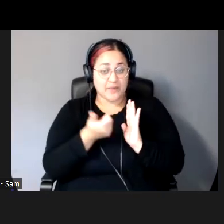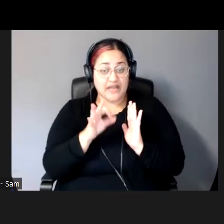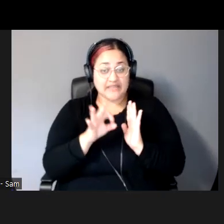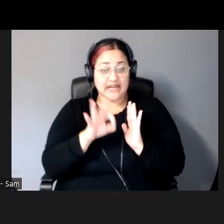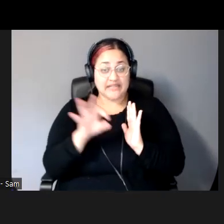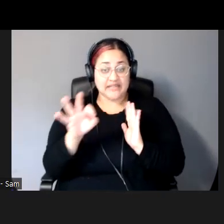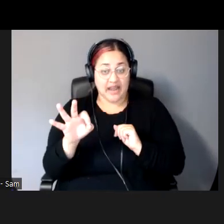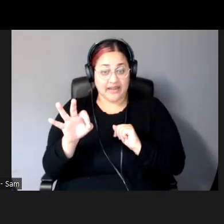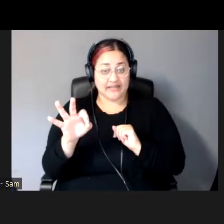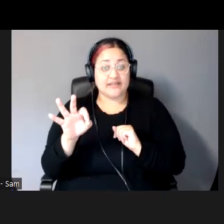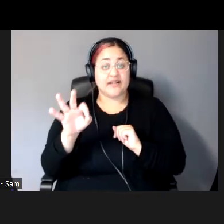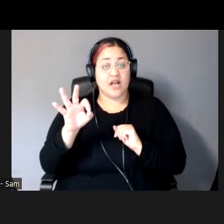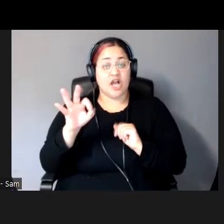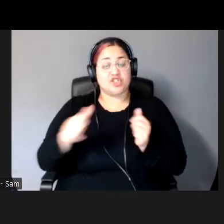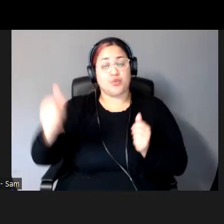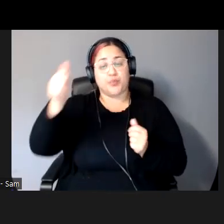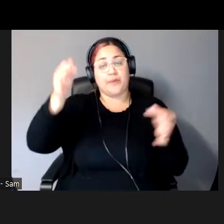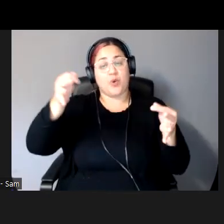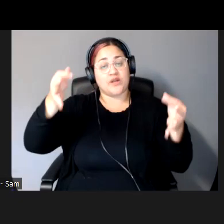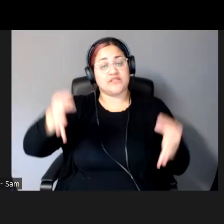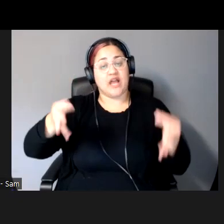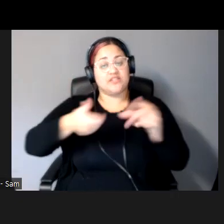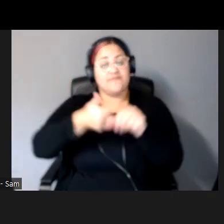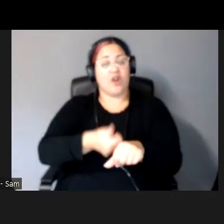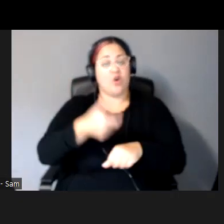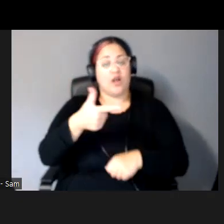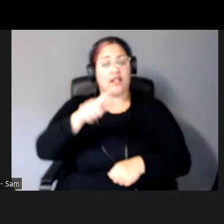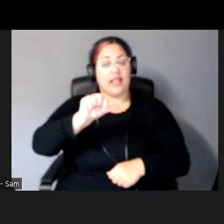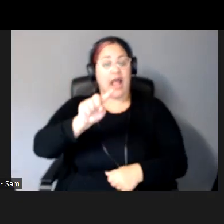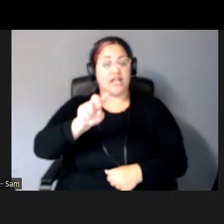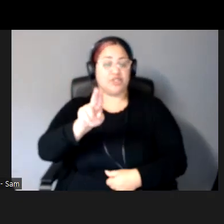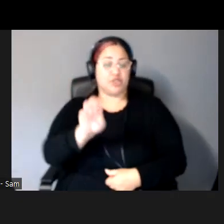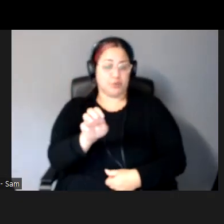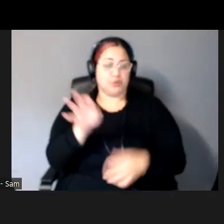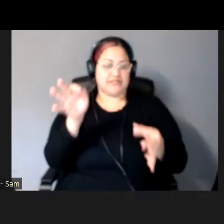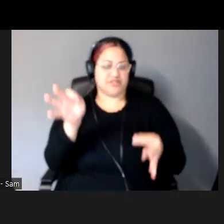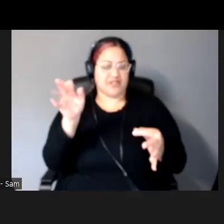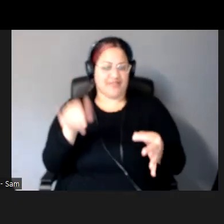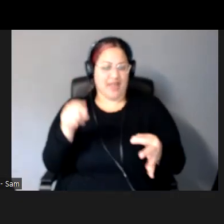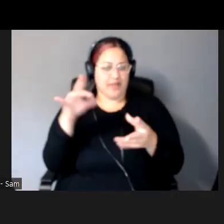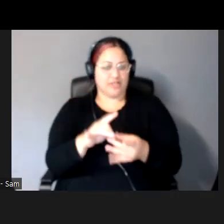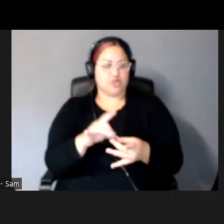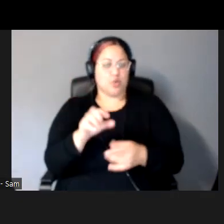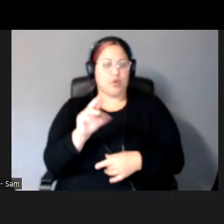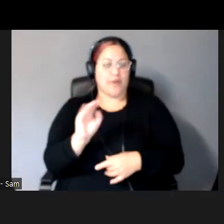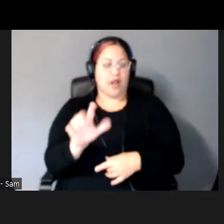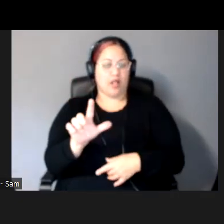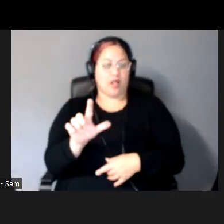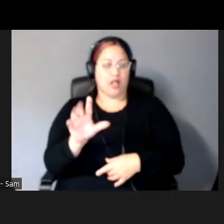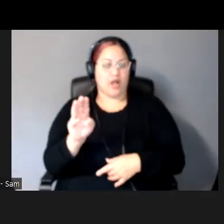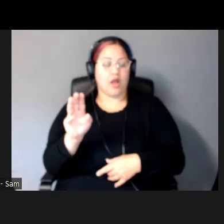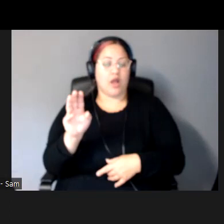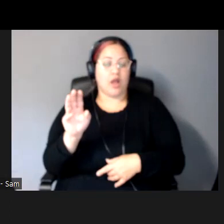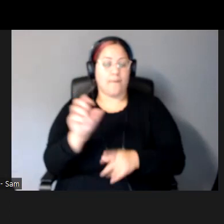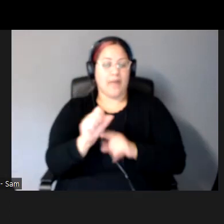traditional influence of grandparents as an integral part of the greater family. Is there any such gladude? I'm going to